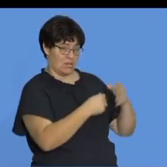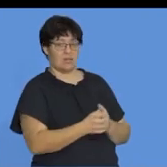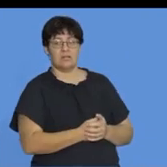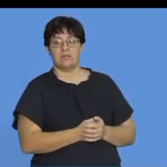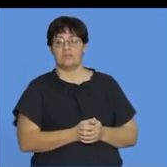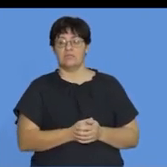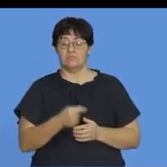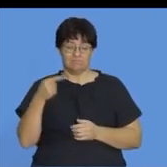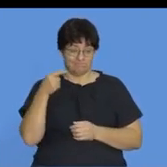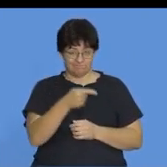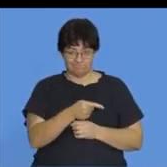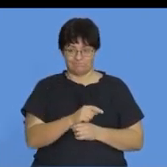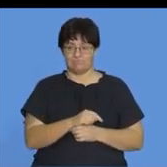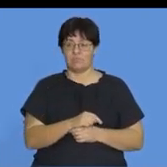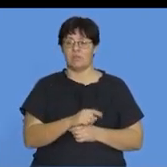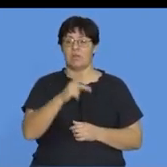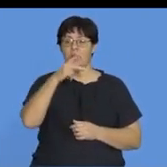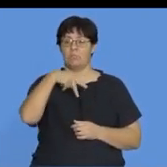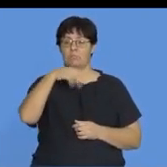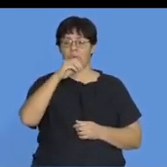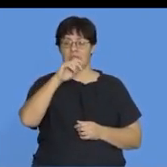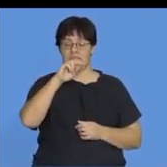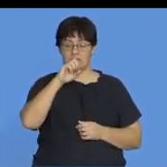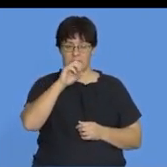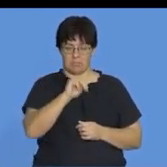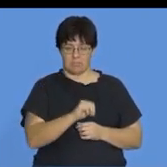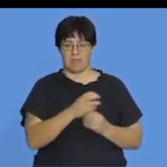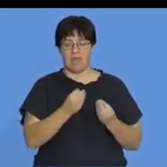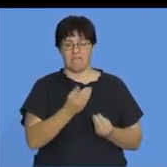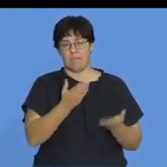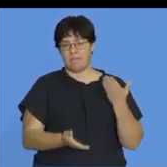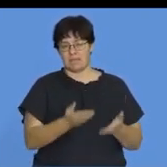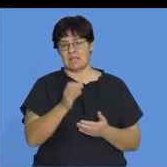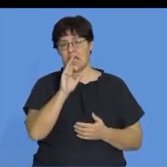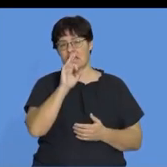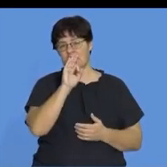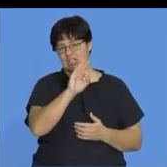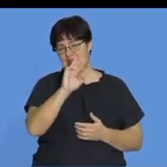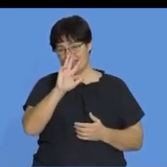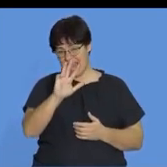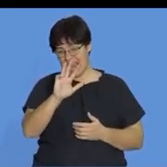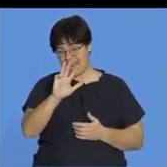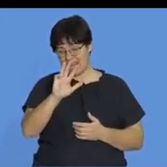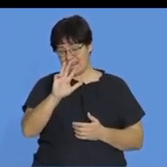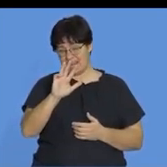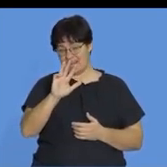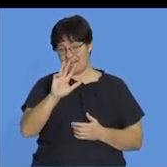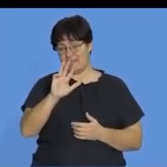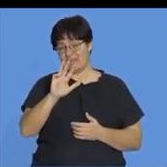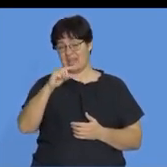potassium sulfate, we know that potassium is number element. It has got a mass of 39 grams per mole. So it's gonna be